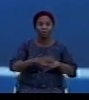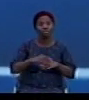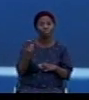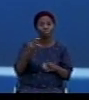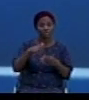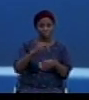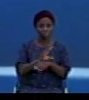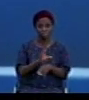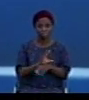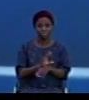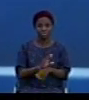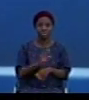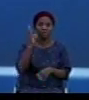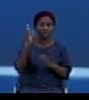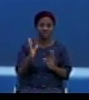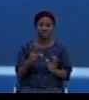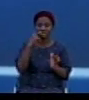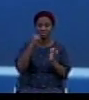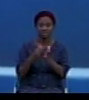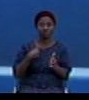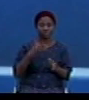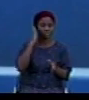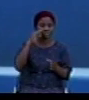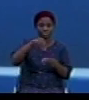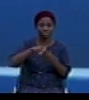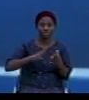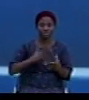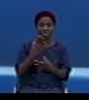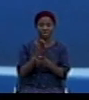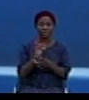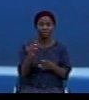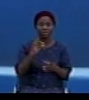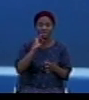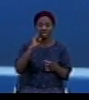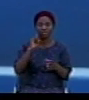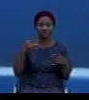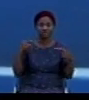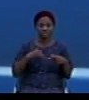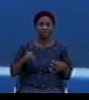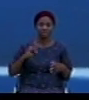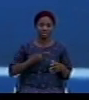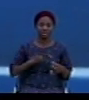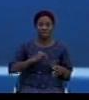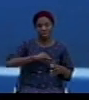problem. I laid my hands there. I was like, God, you must do something.